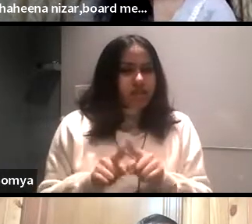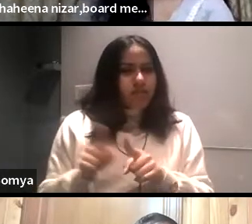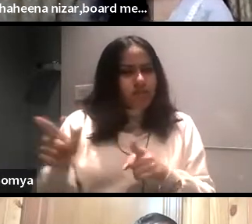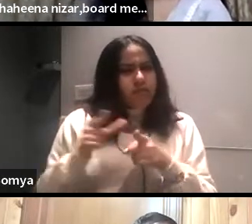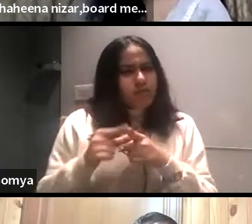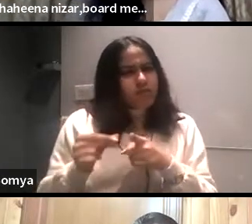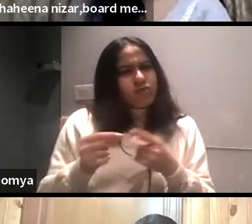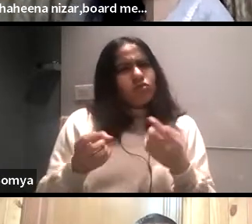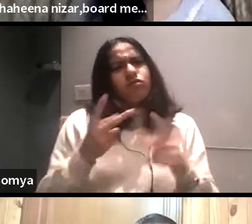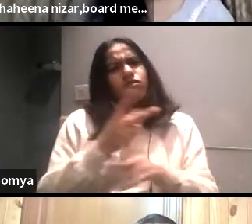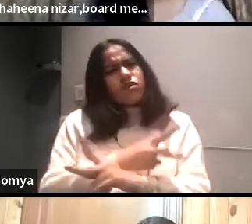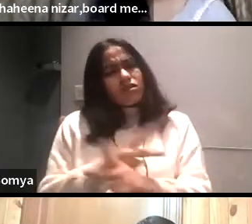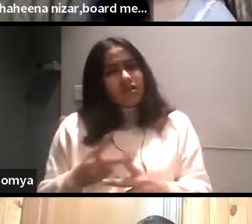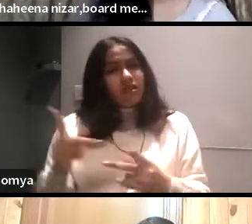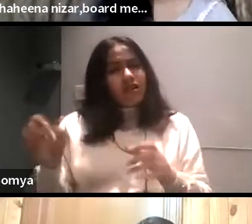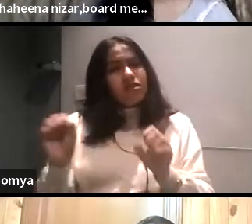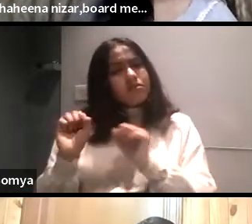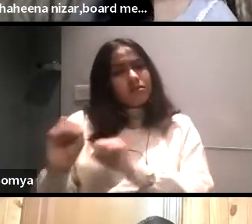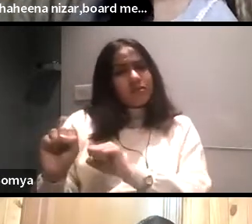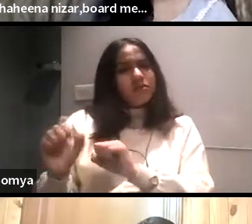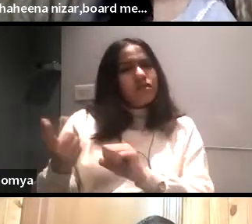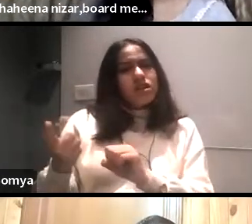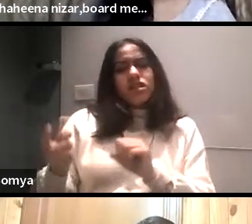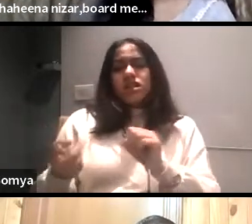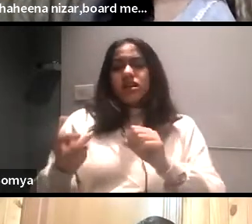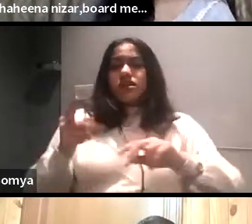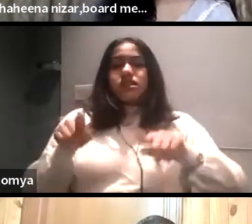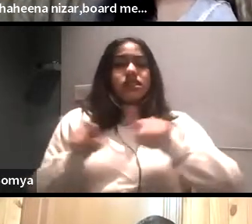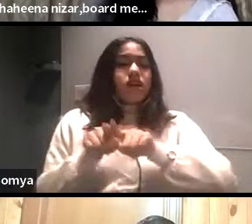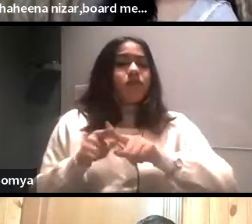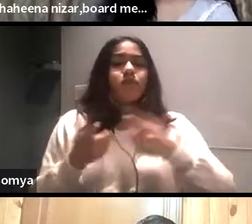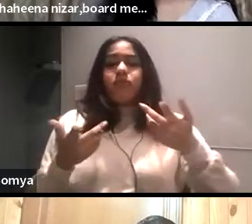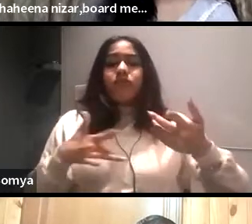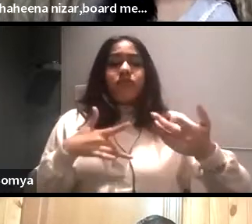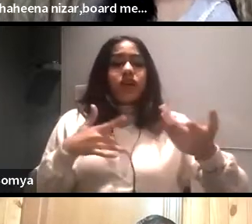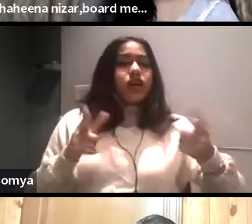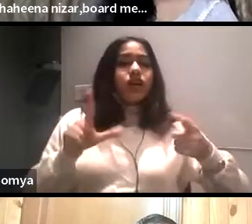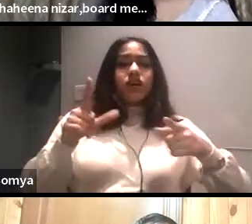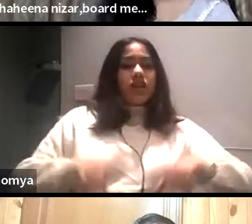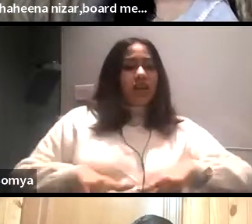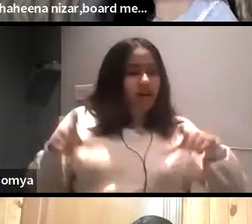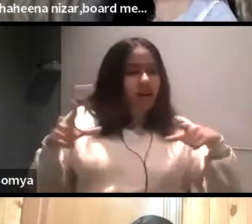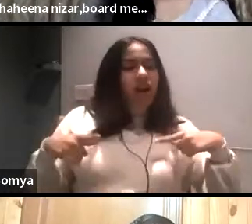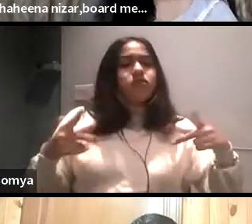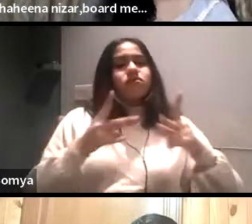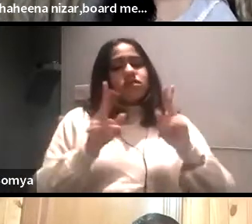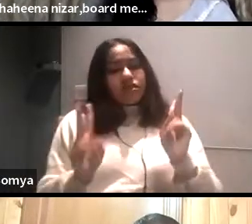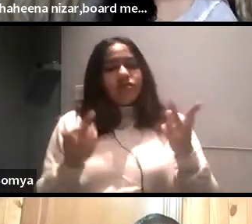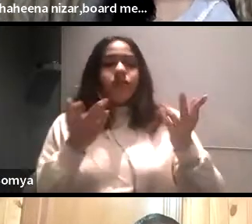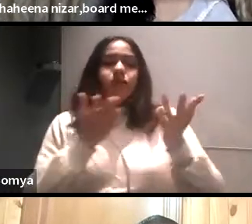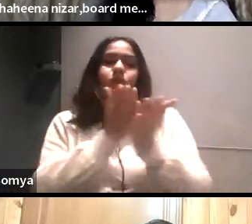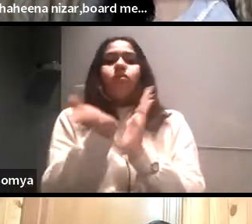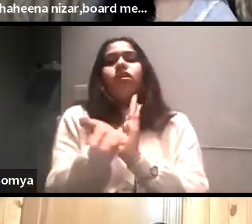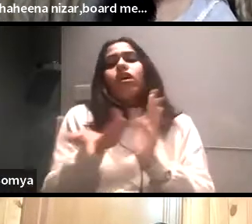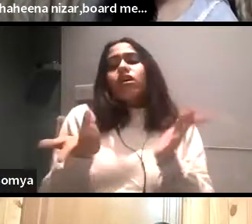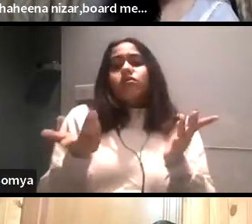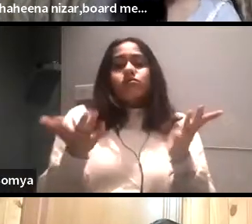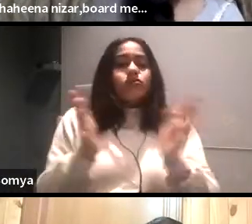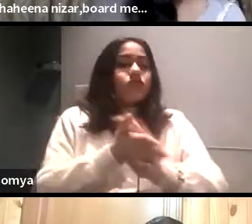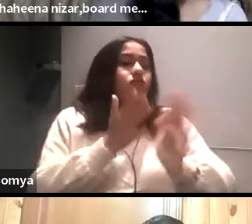Because they already are, they're already facing life in a different way. So they know what a challenge